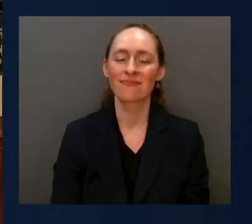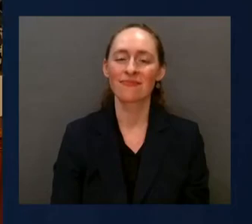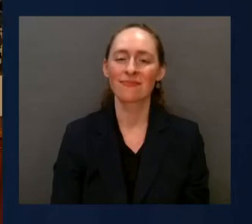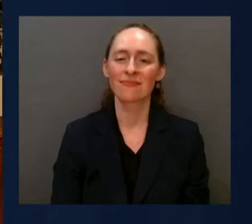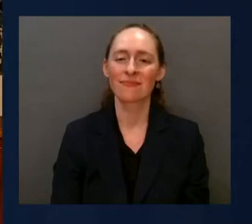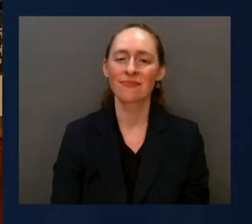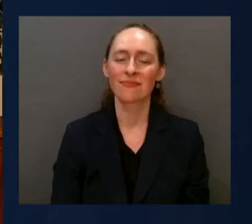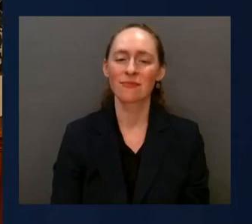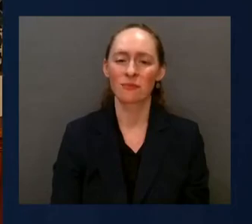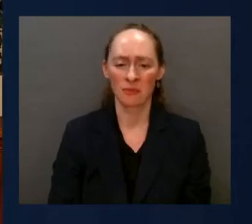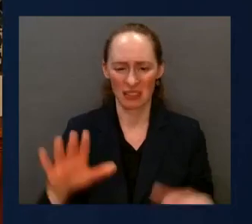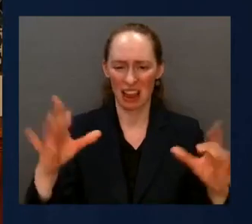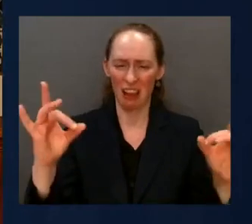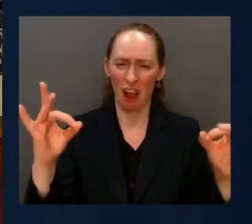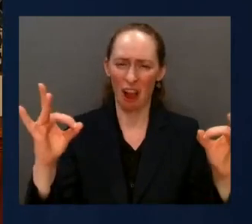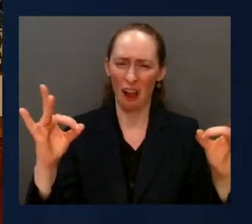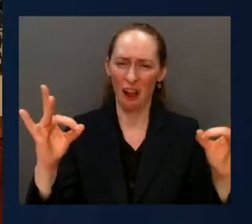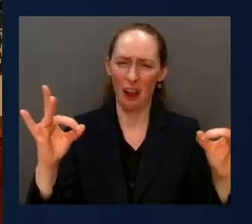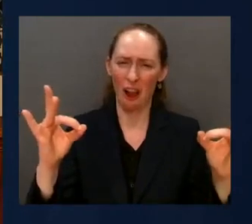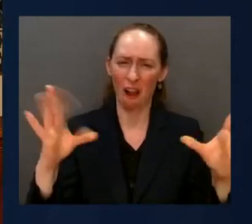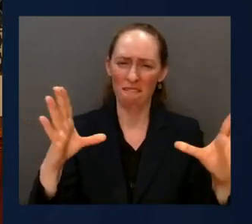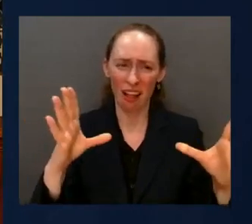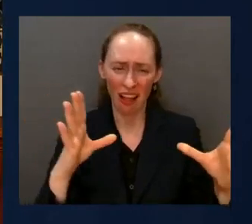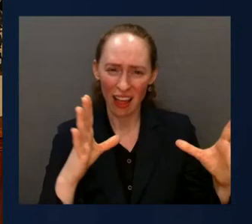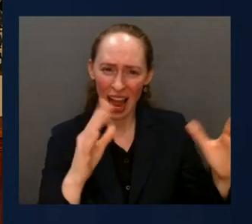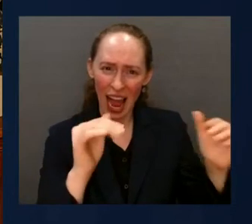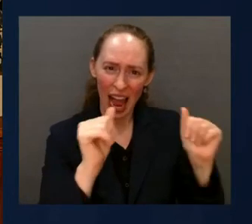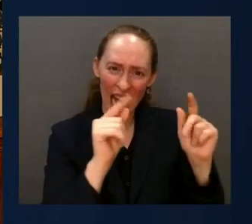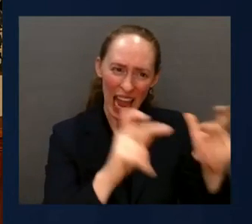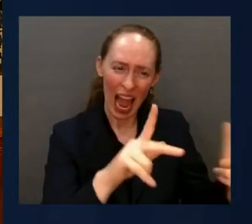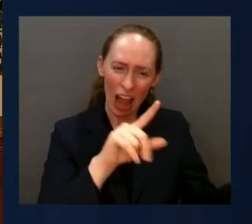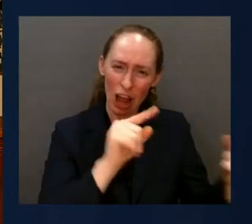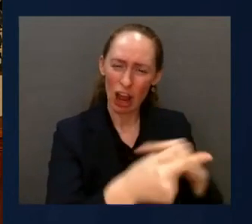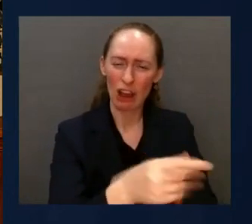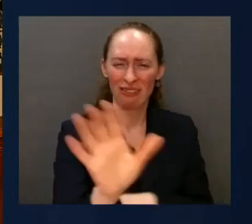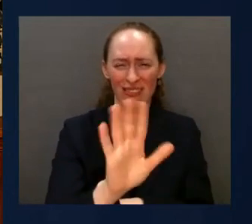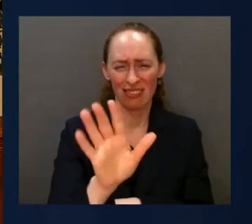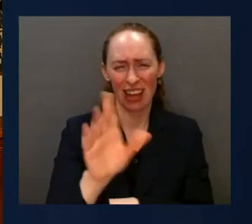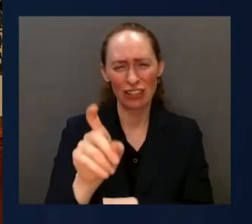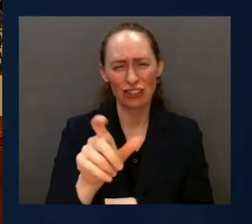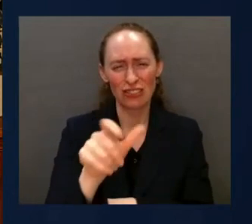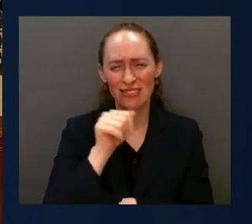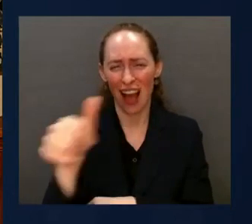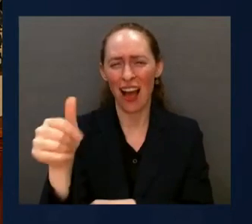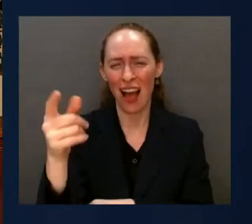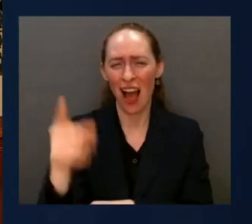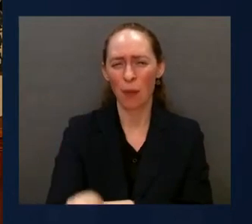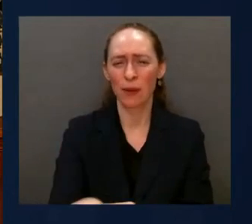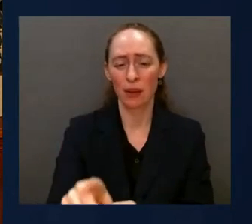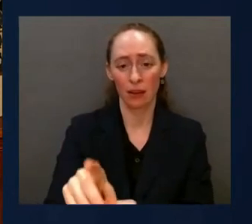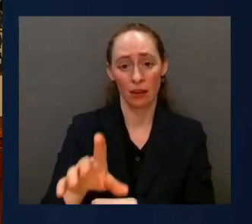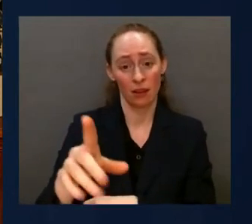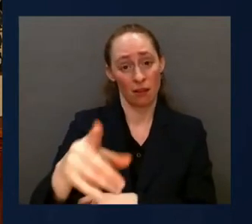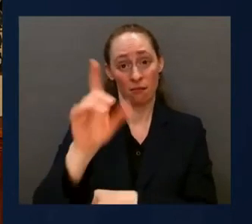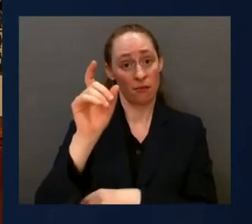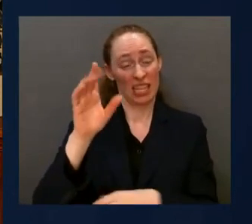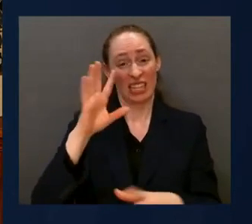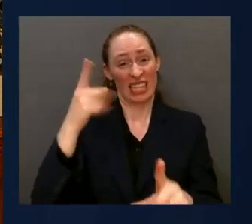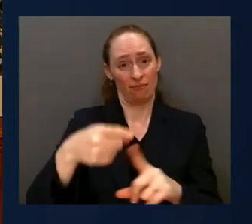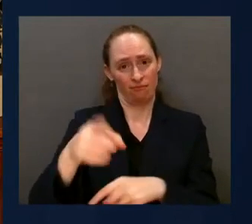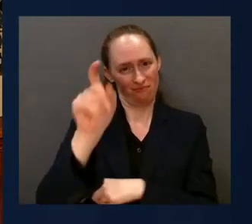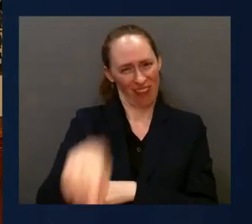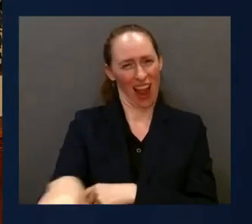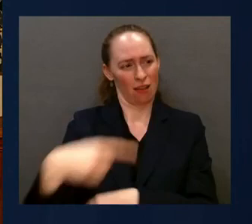We must all speak out. There's no place for political violence in America. We have to protect the right to vote, not suppress the